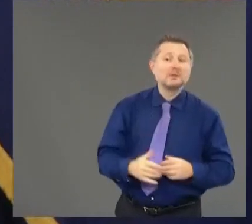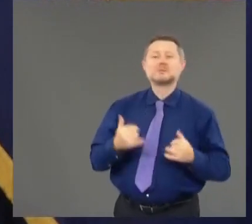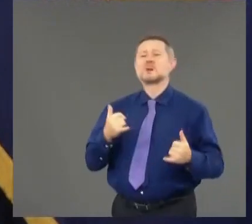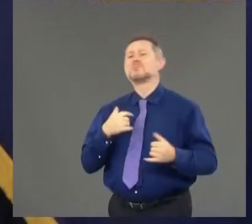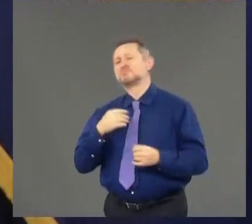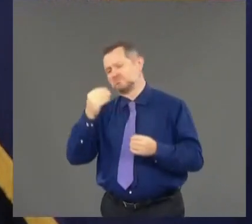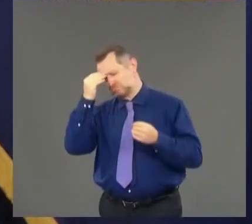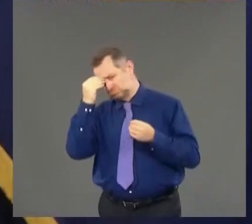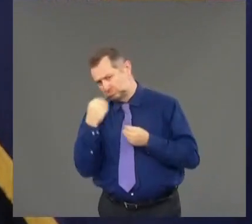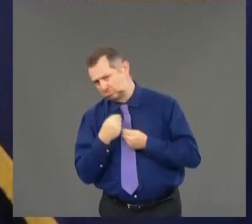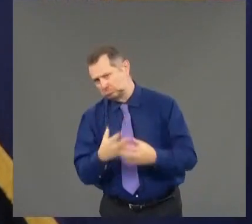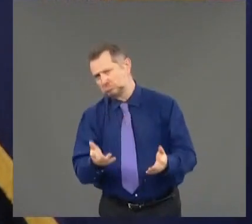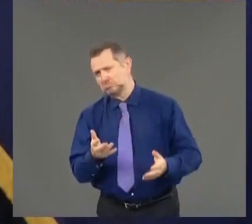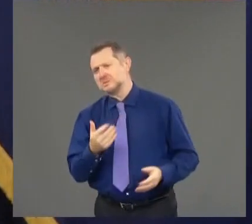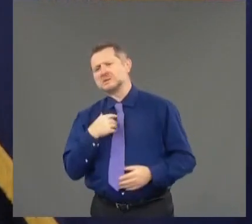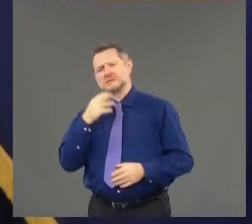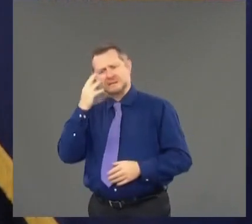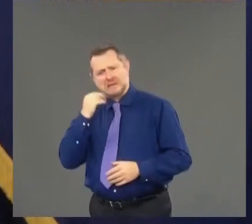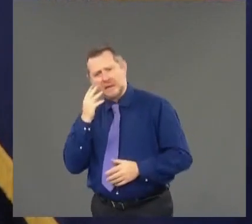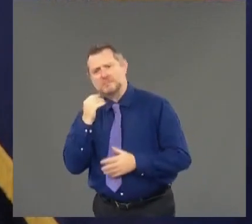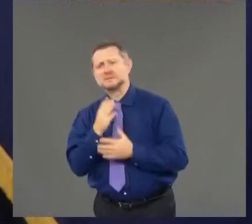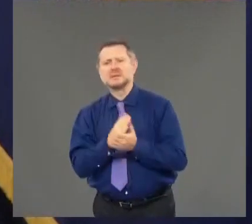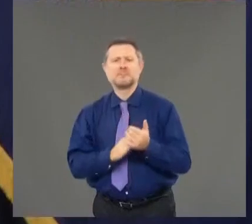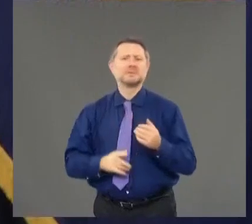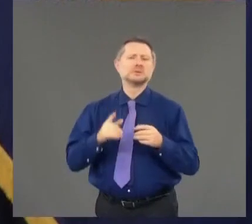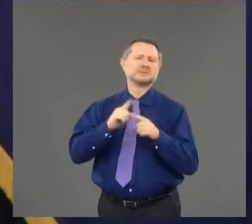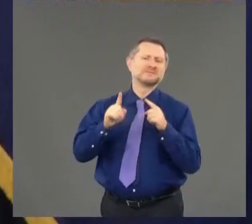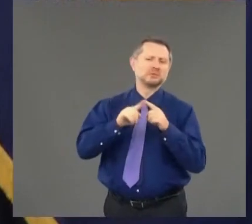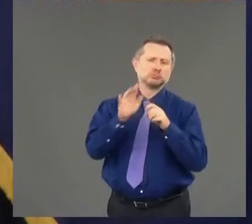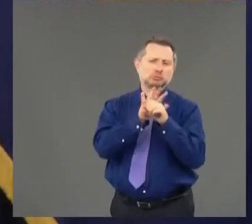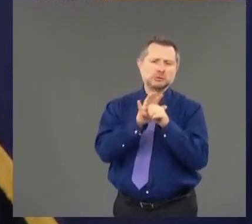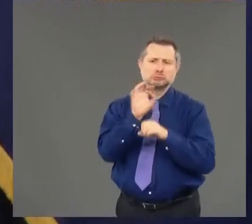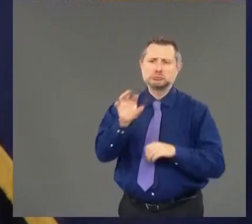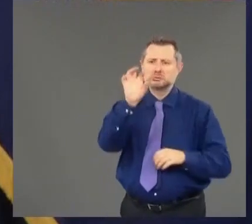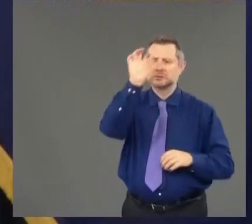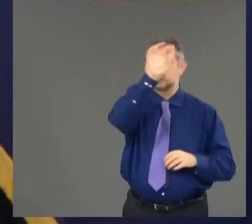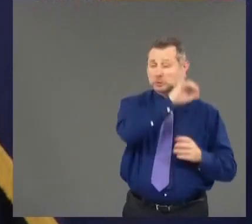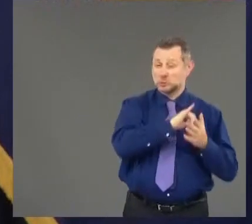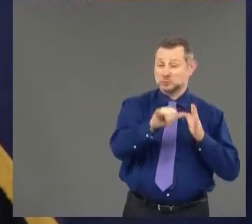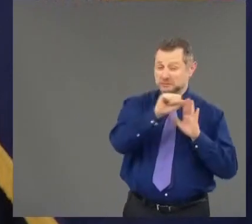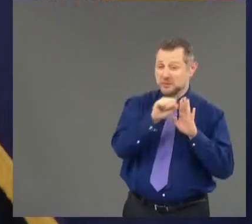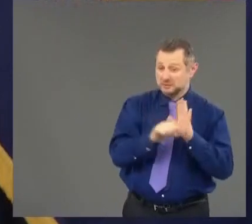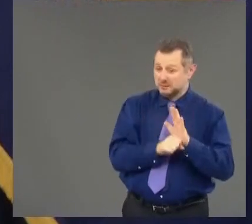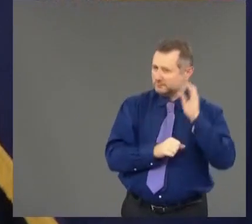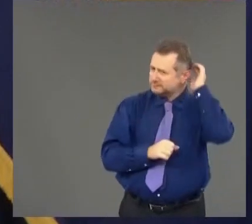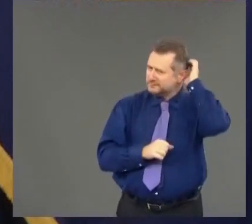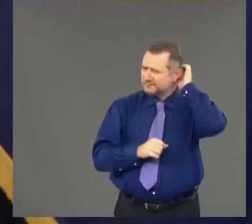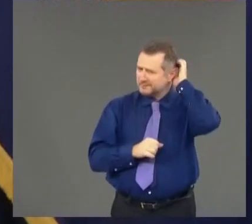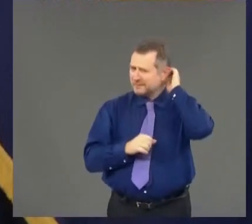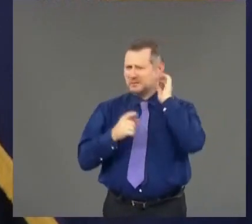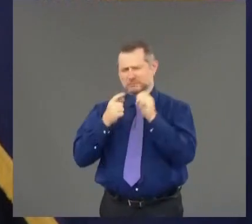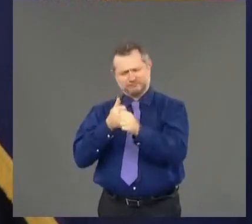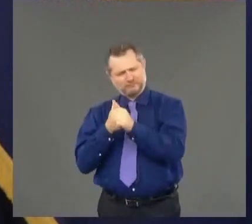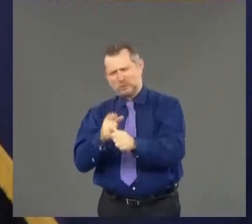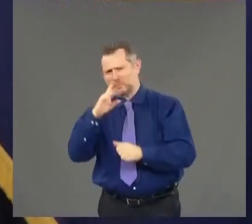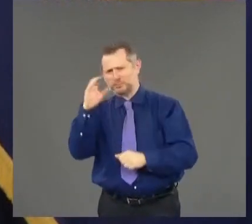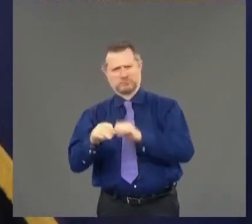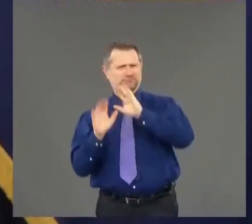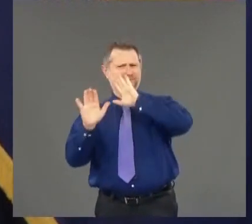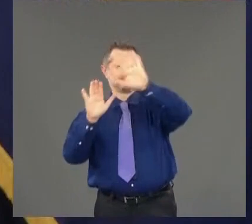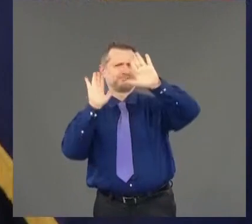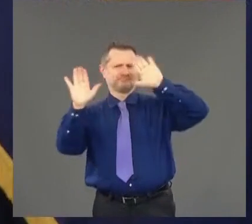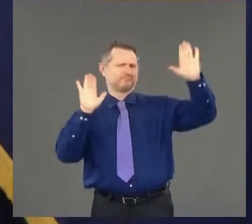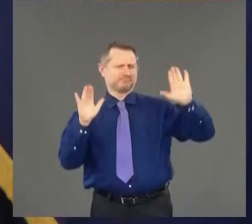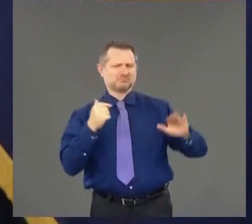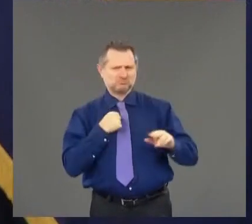compliance issues all across the state. It is a natural phenomenon where people are saying, I